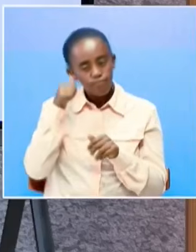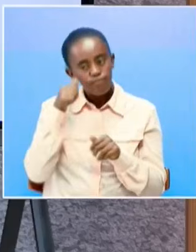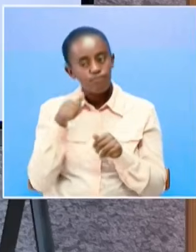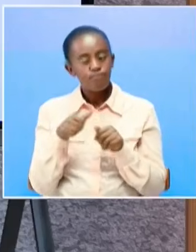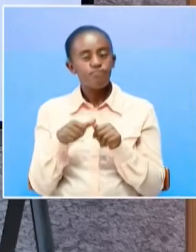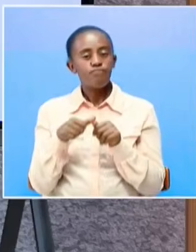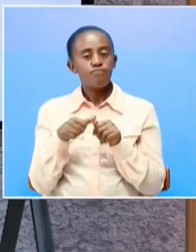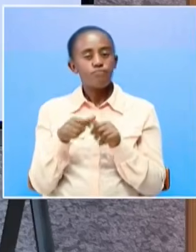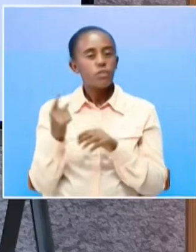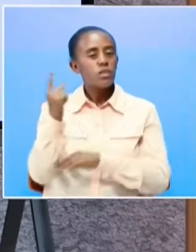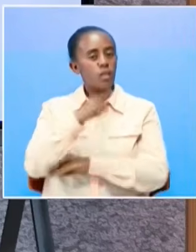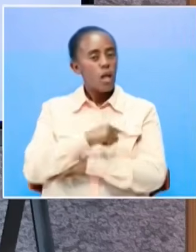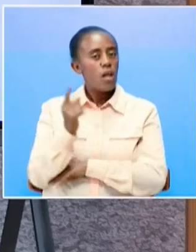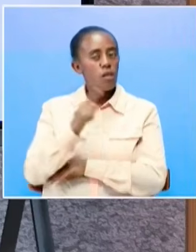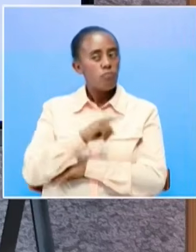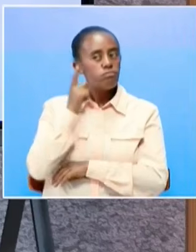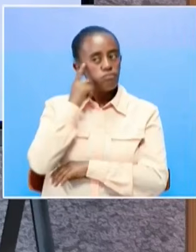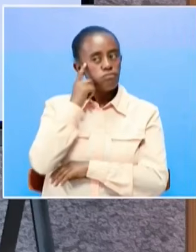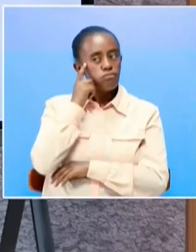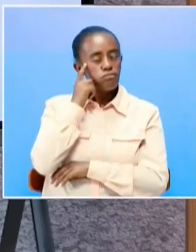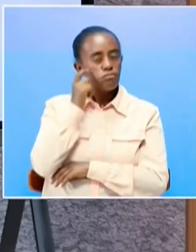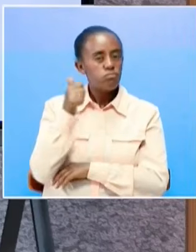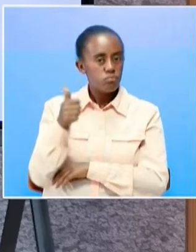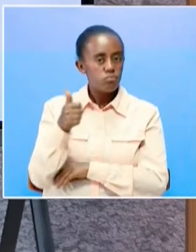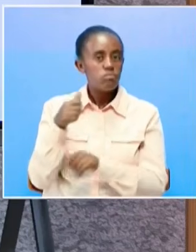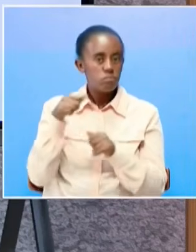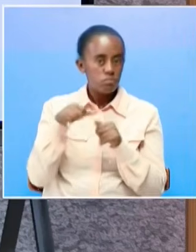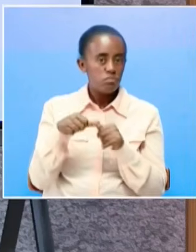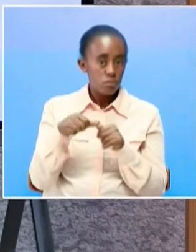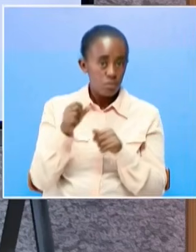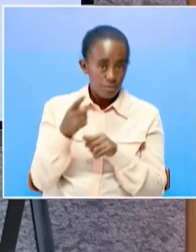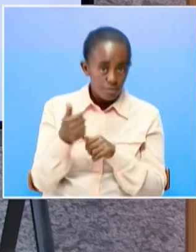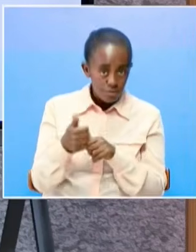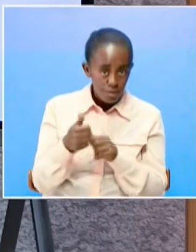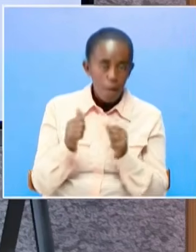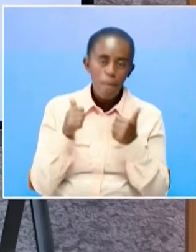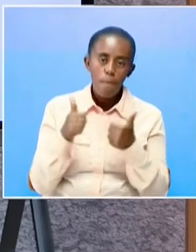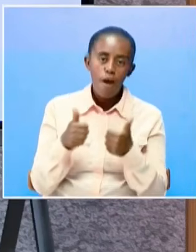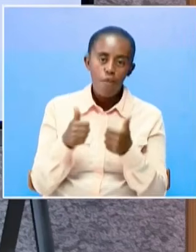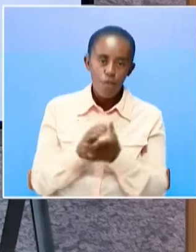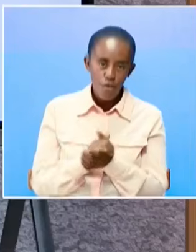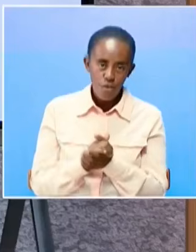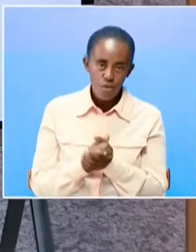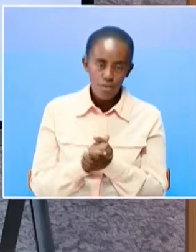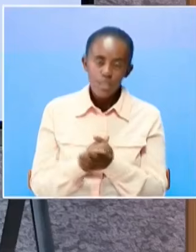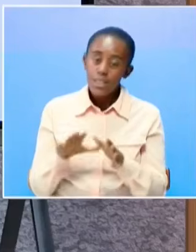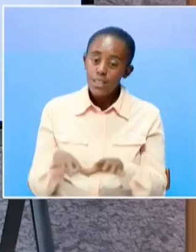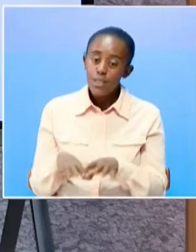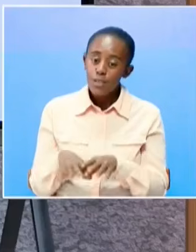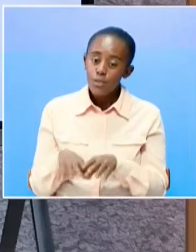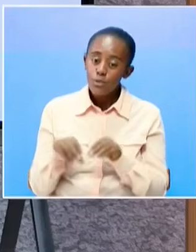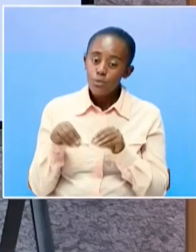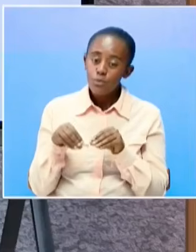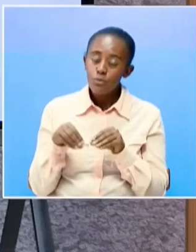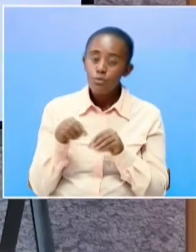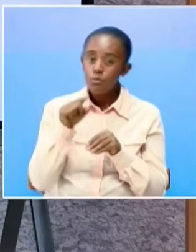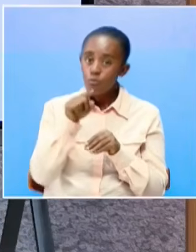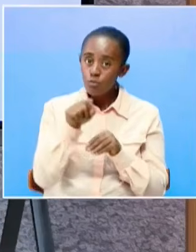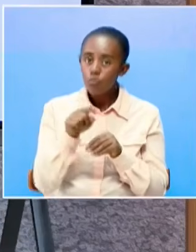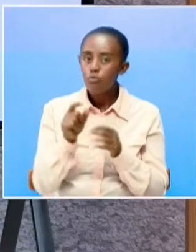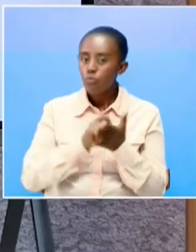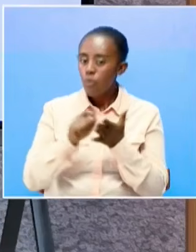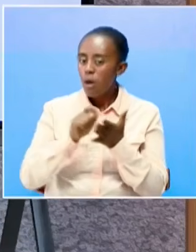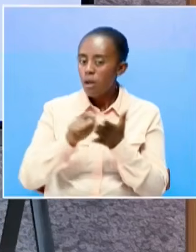our today's life. Isn't it? Bravo. So, students, while you're writing